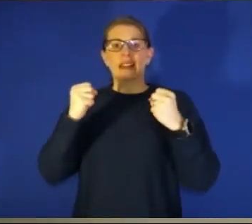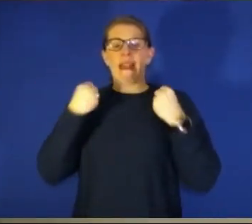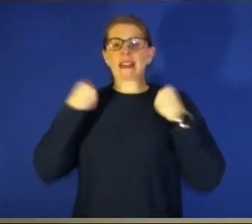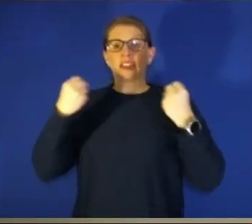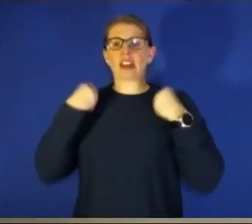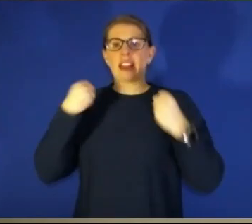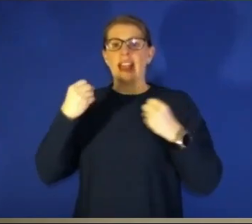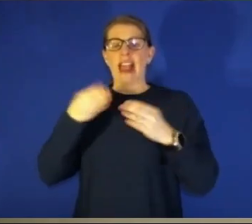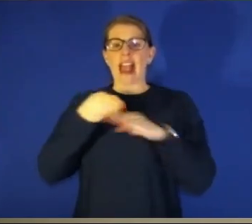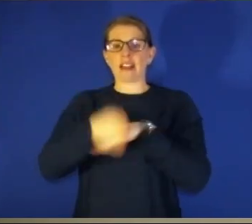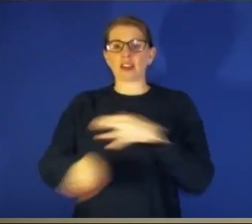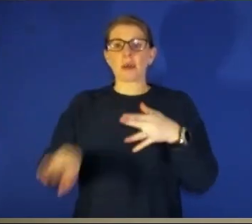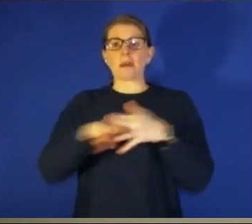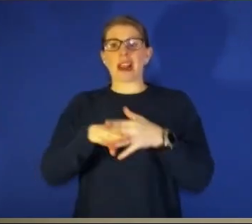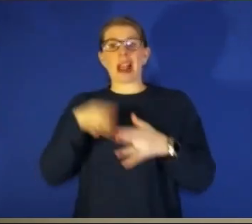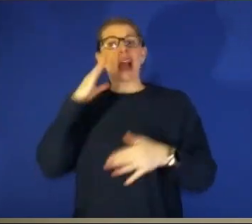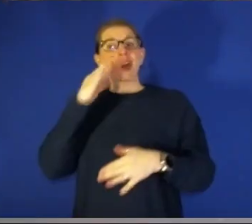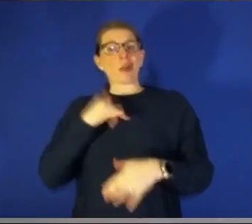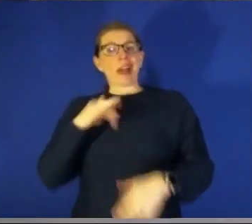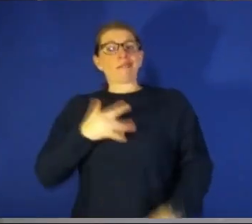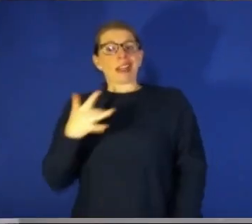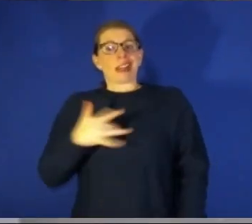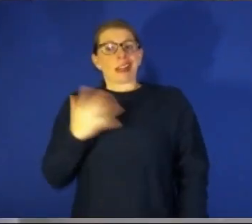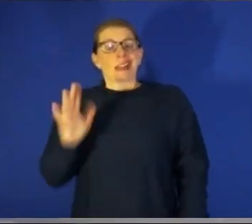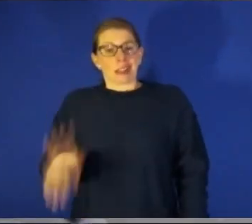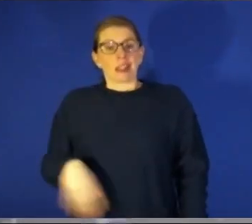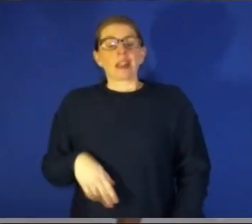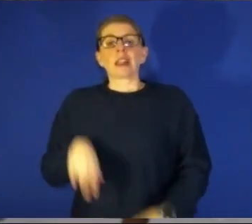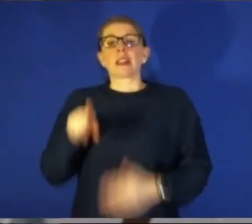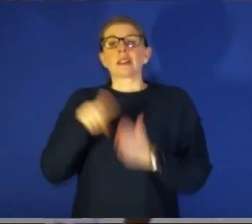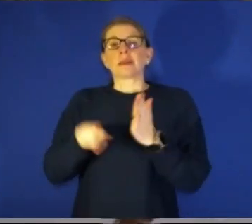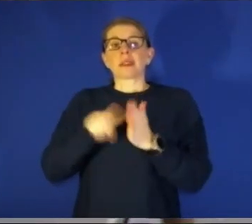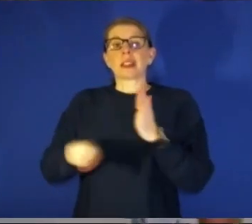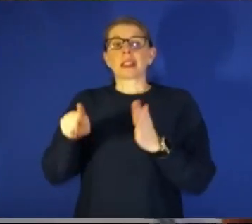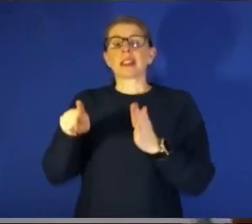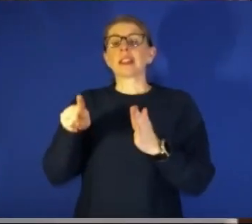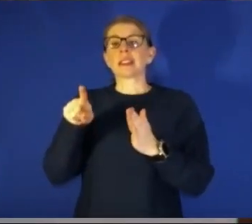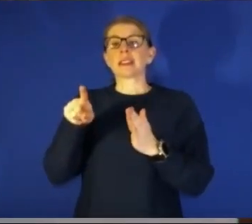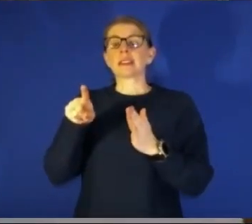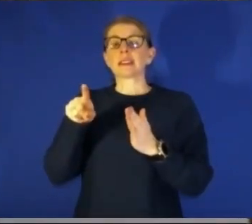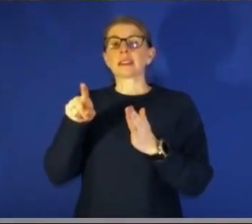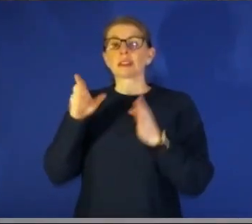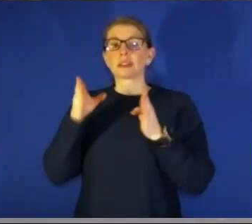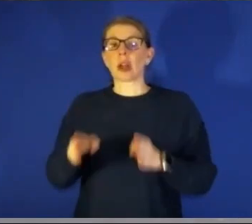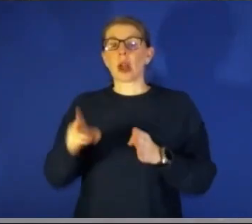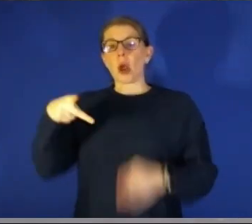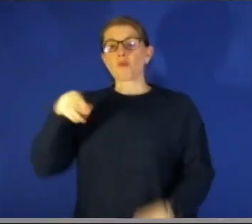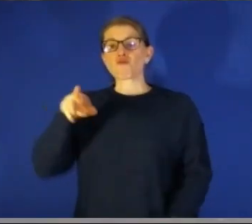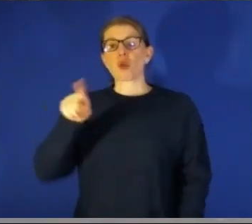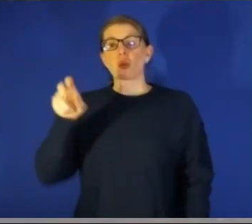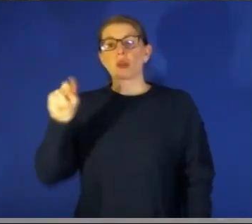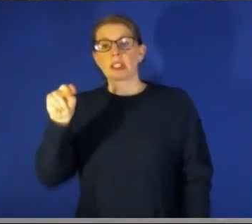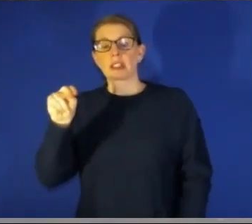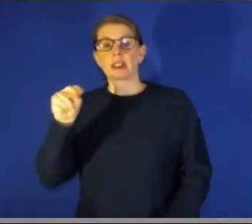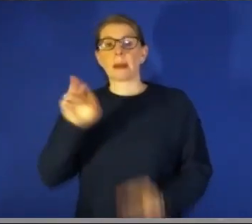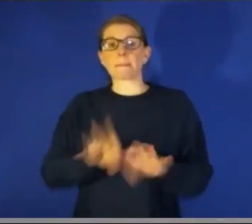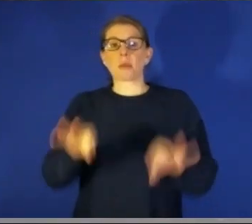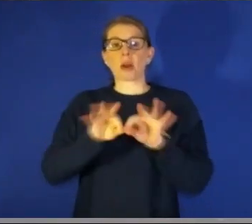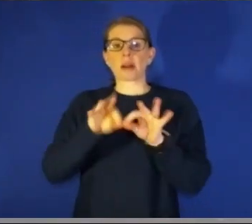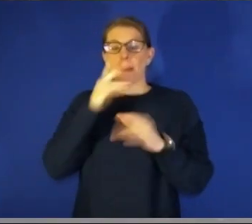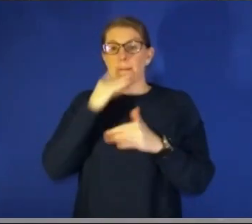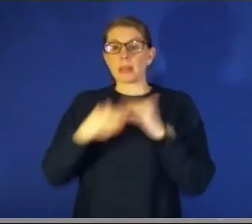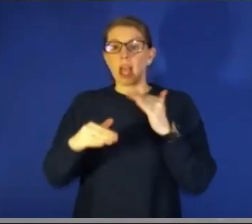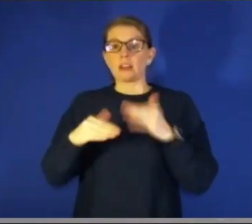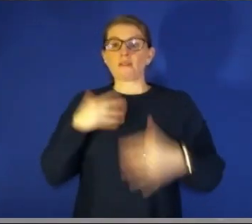break? I know that feeling. Researchers at the University of Leeds say a protein that is important to blood flow is deactivated